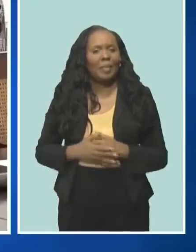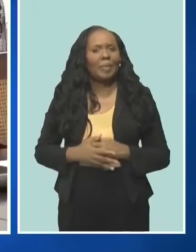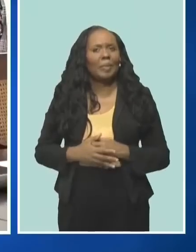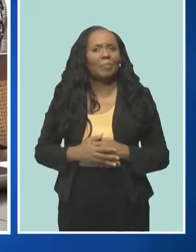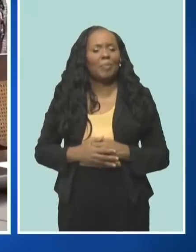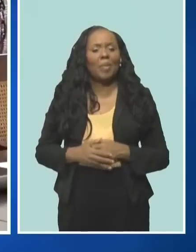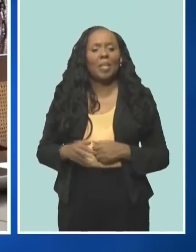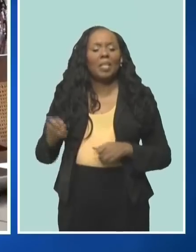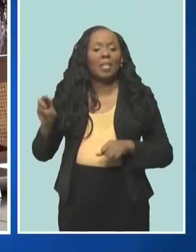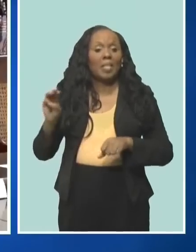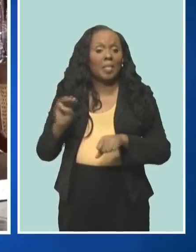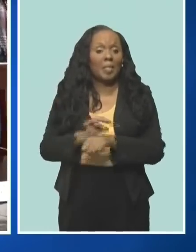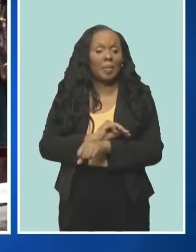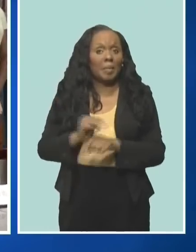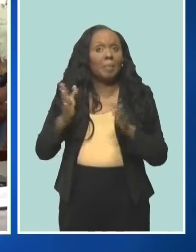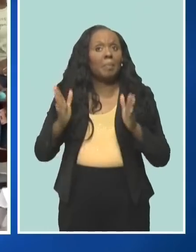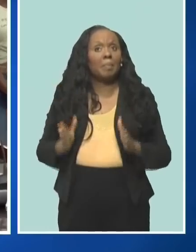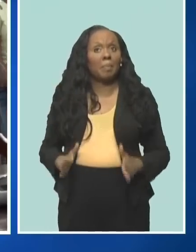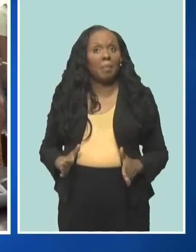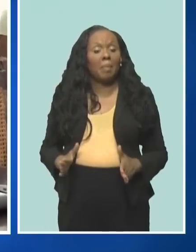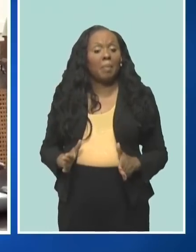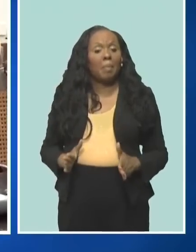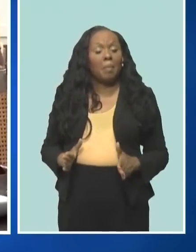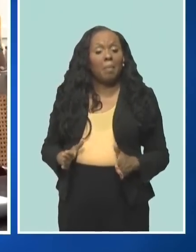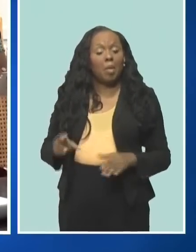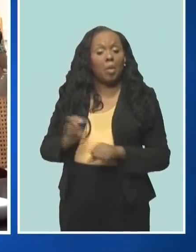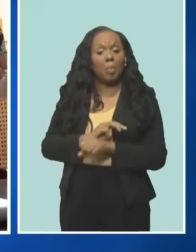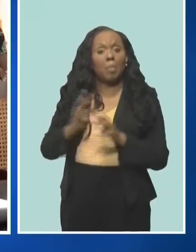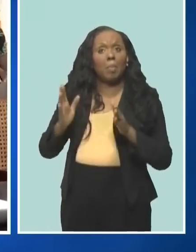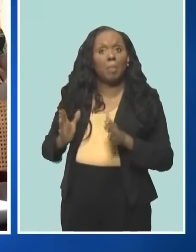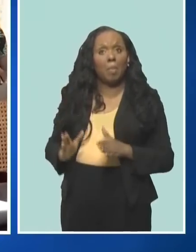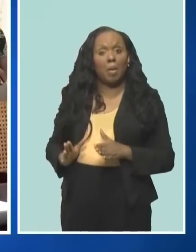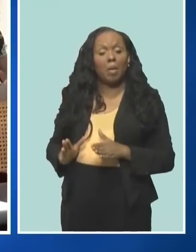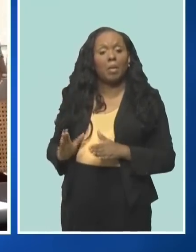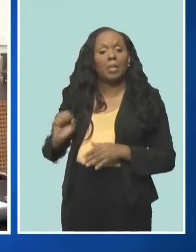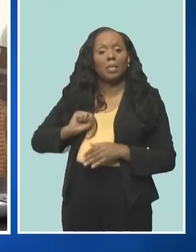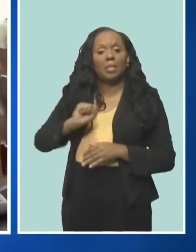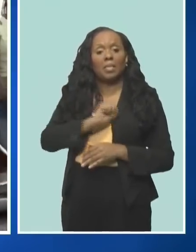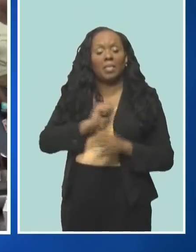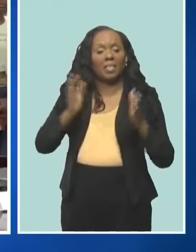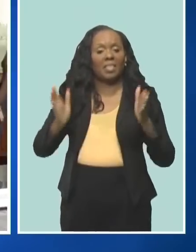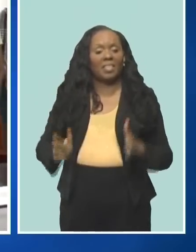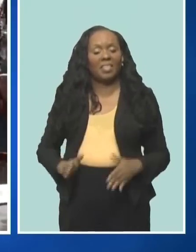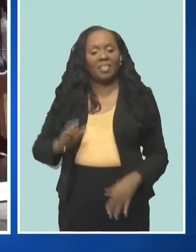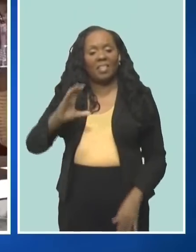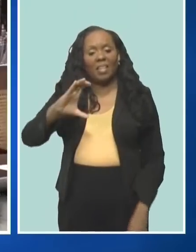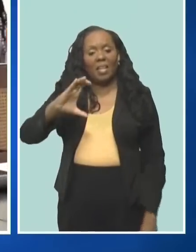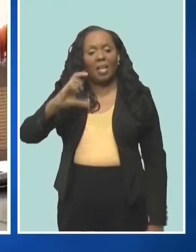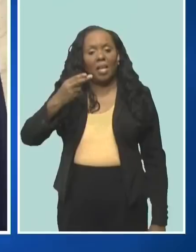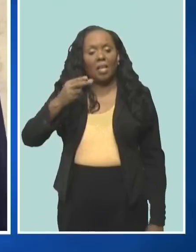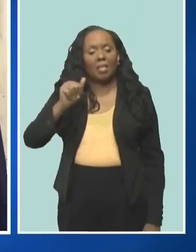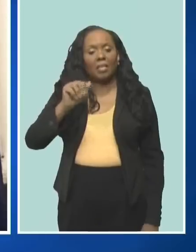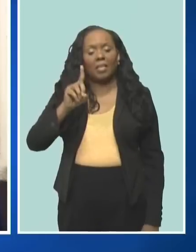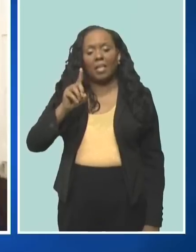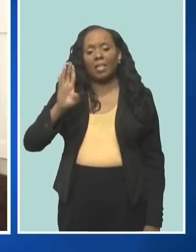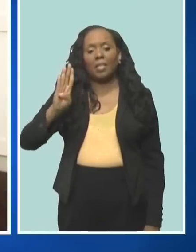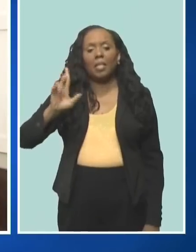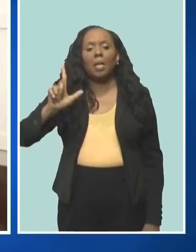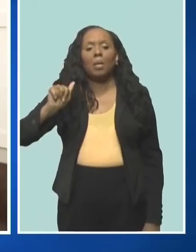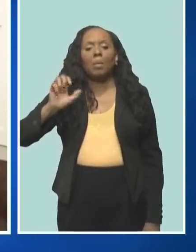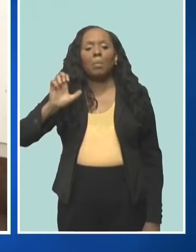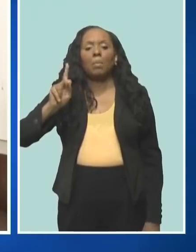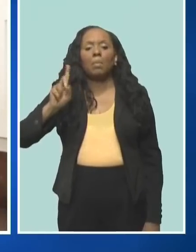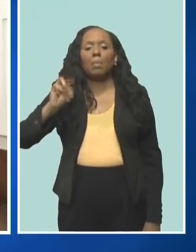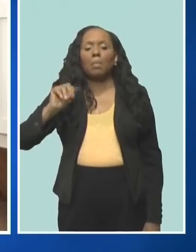from Minister in the Ministry of Economic Affairs and Investment, Senator Chad Blackman. He's told the